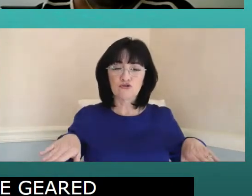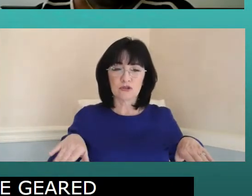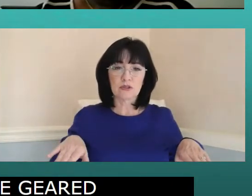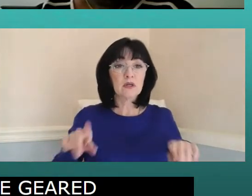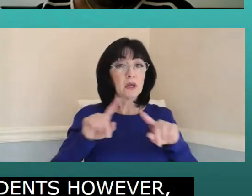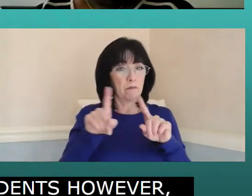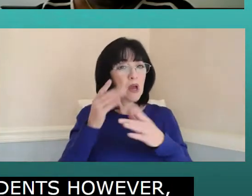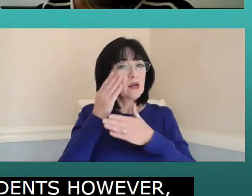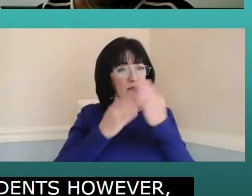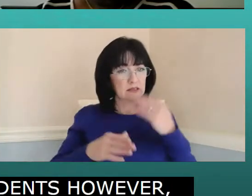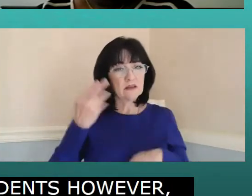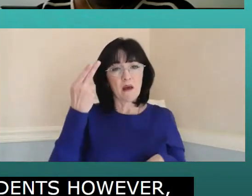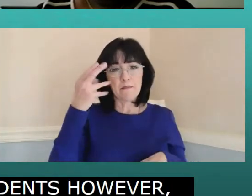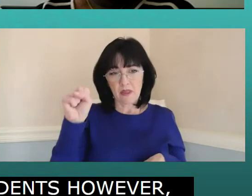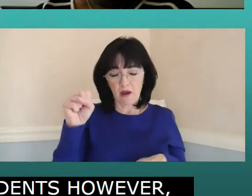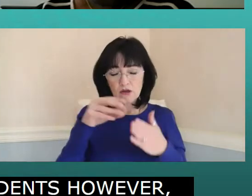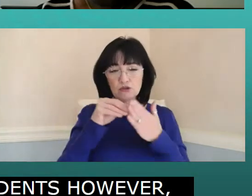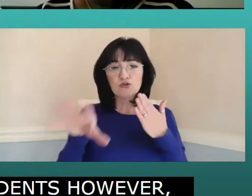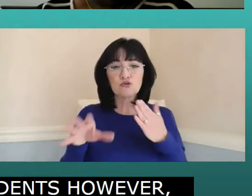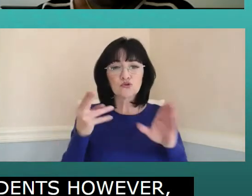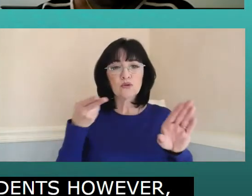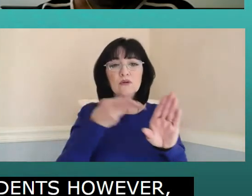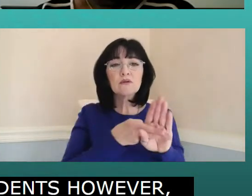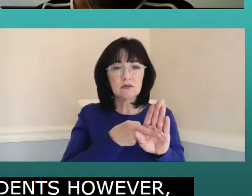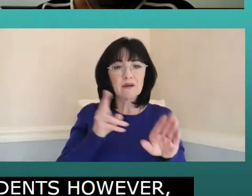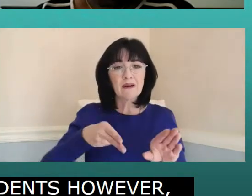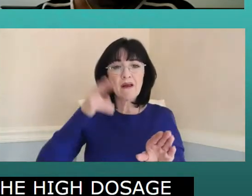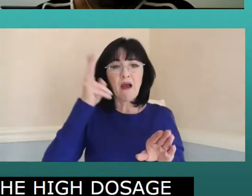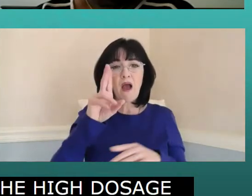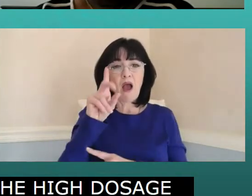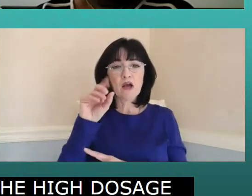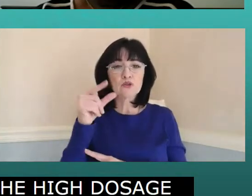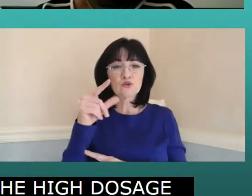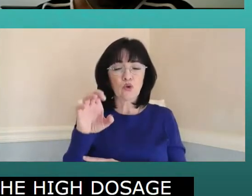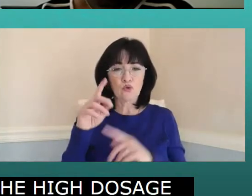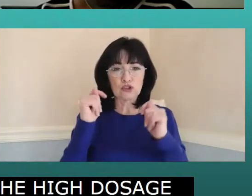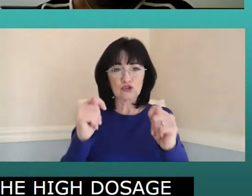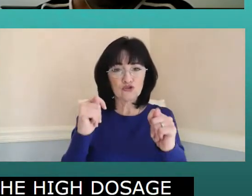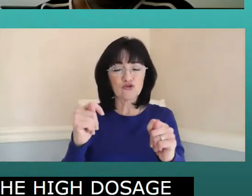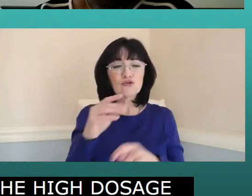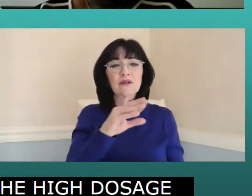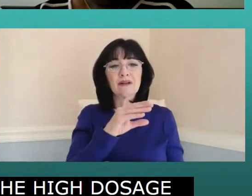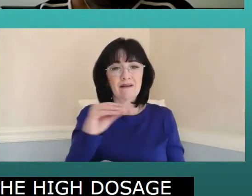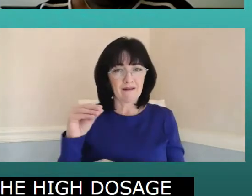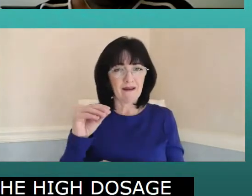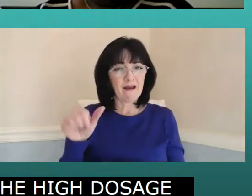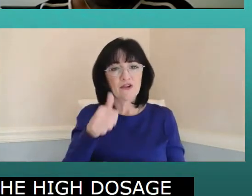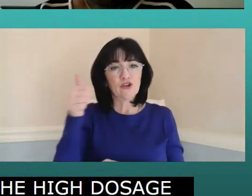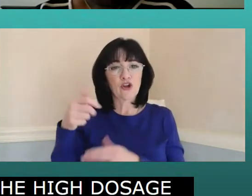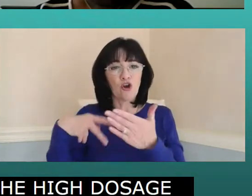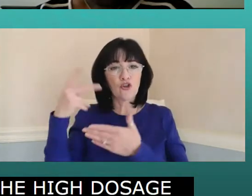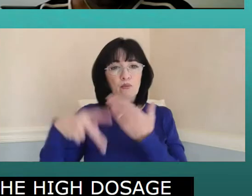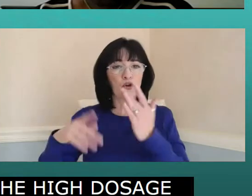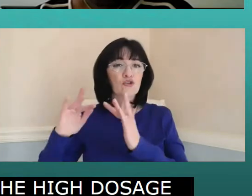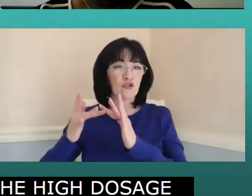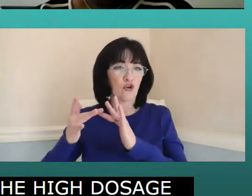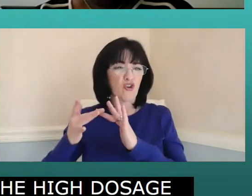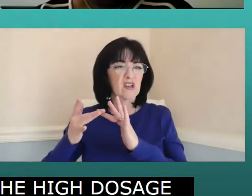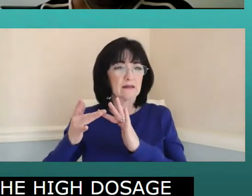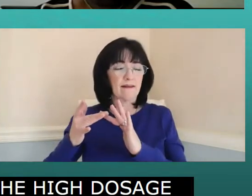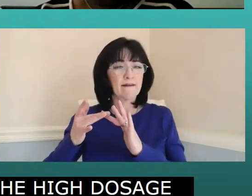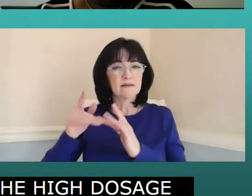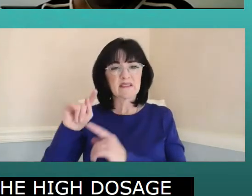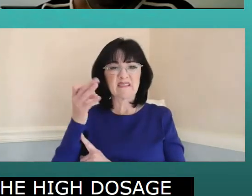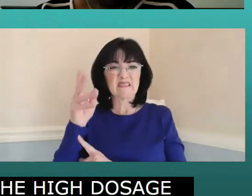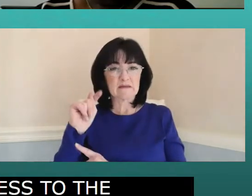engaging in the high dosage tutoring and the SORA online. So they also have access to the online text as